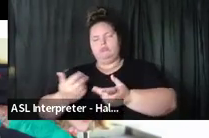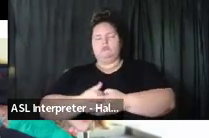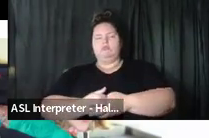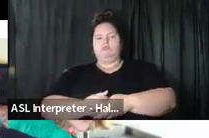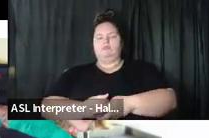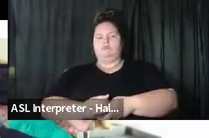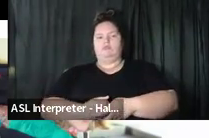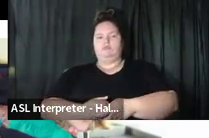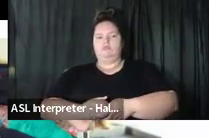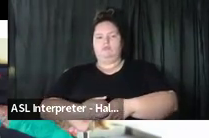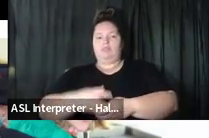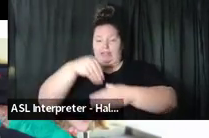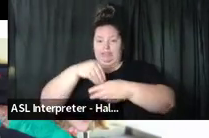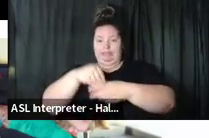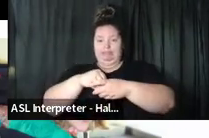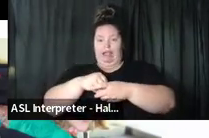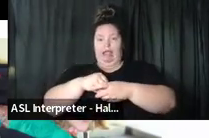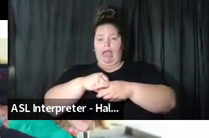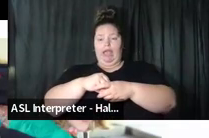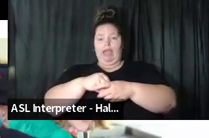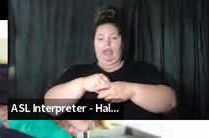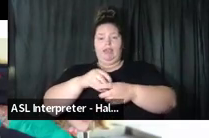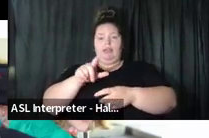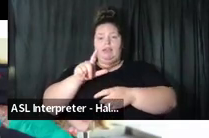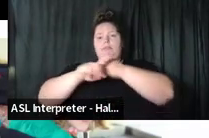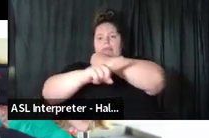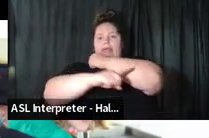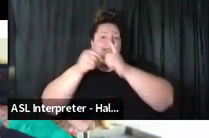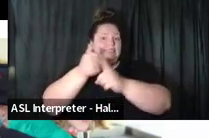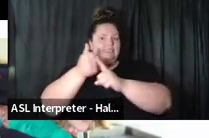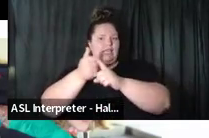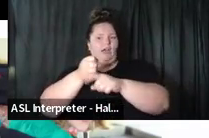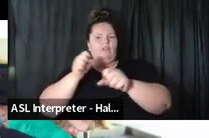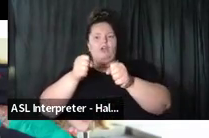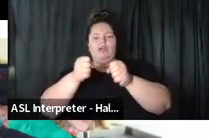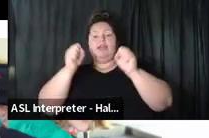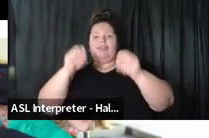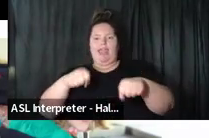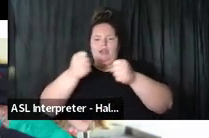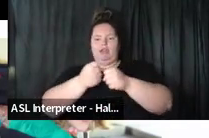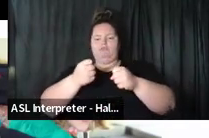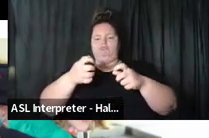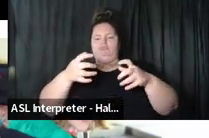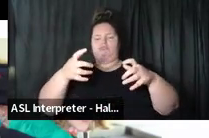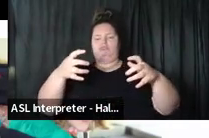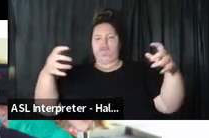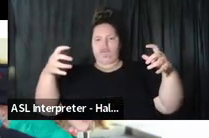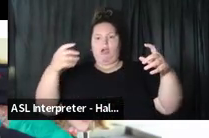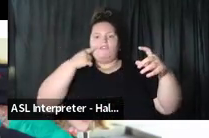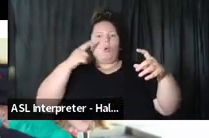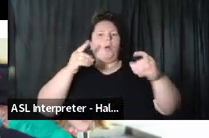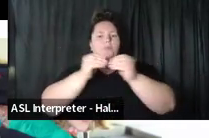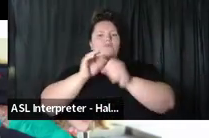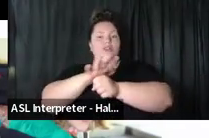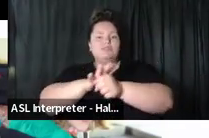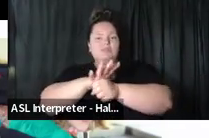The inside of the luggage is expandable to include more room, and then it's lined with interior pockets so that you can put things in